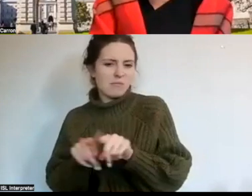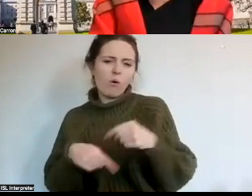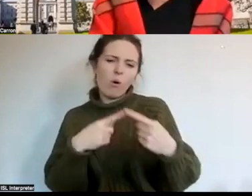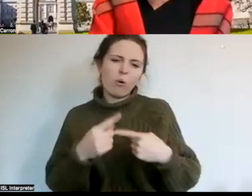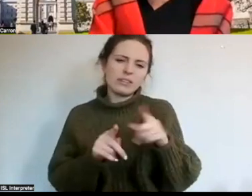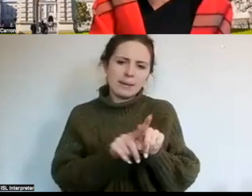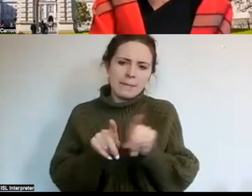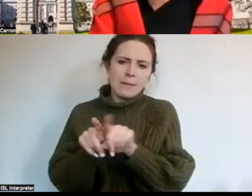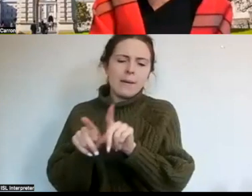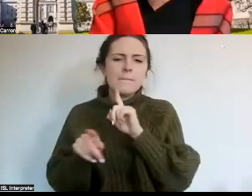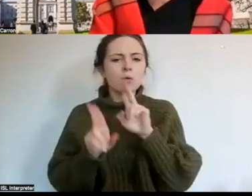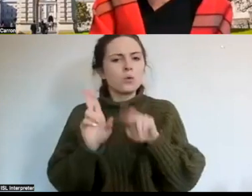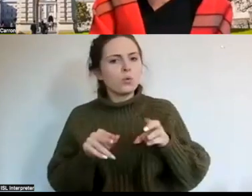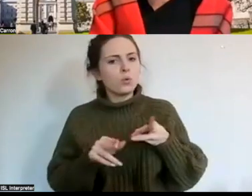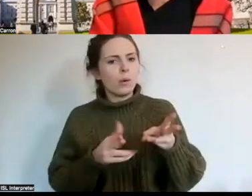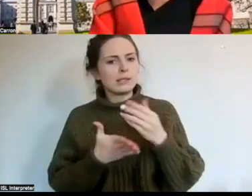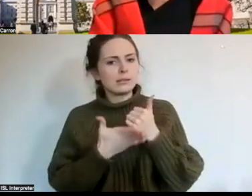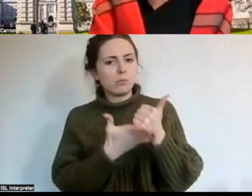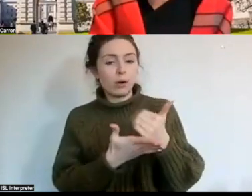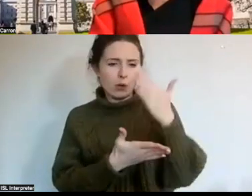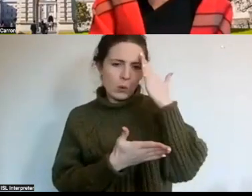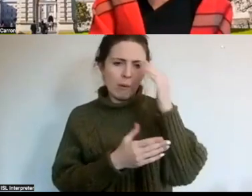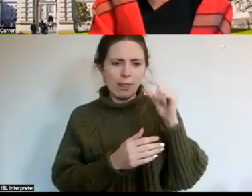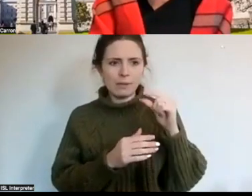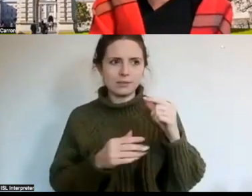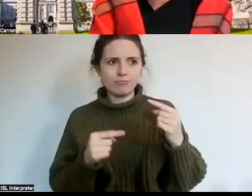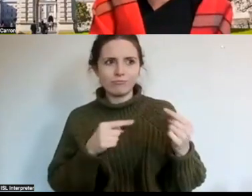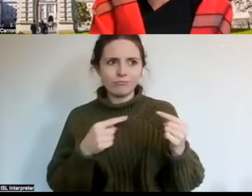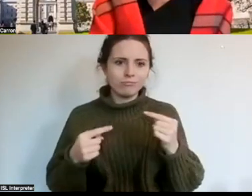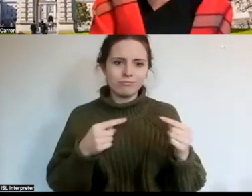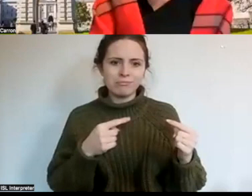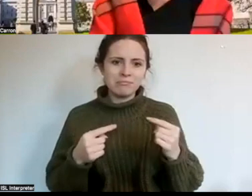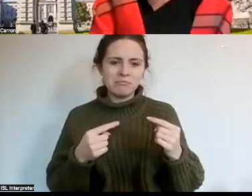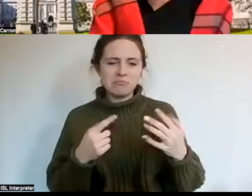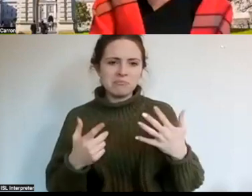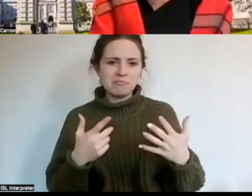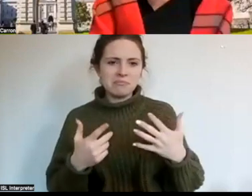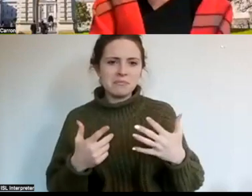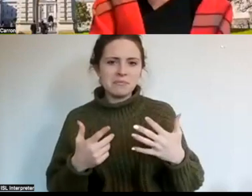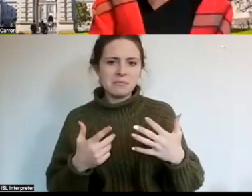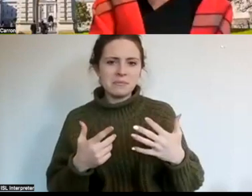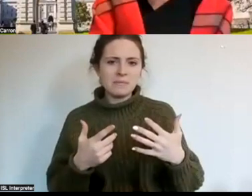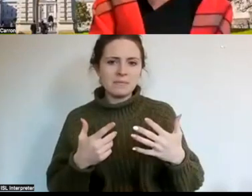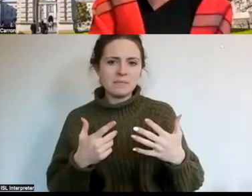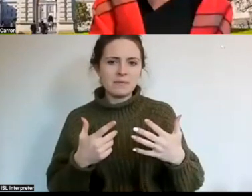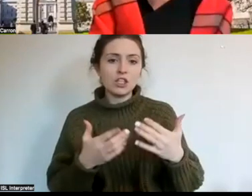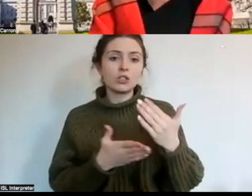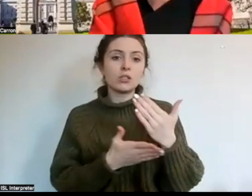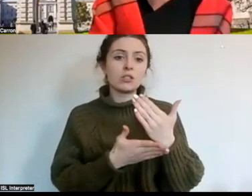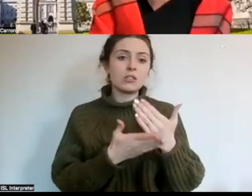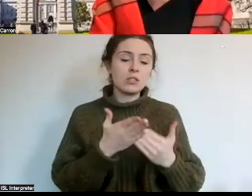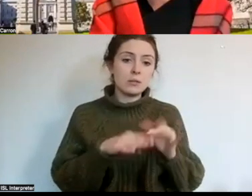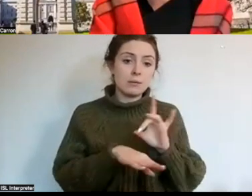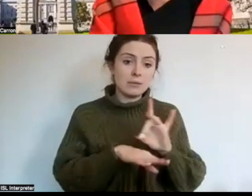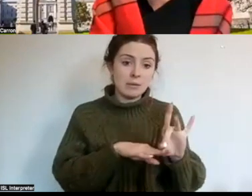that, and I realize this is controversial, but not to necessarily say that some types of services are